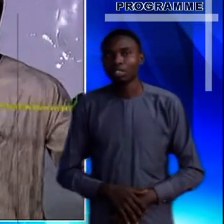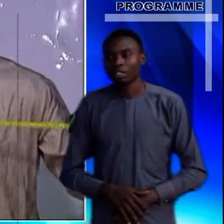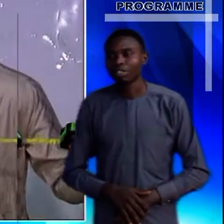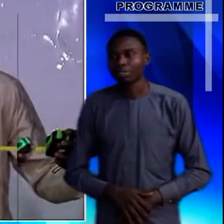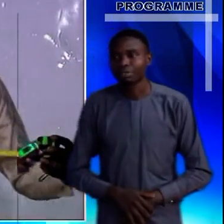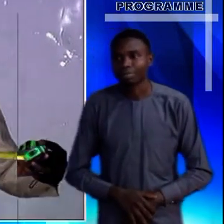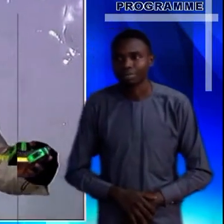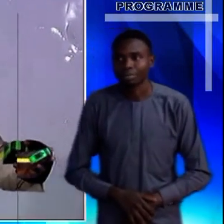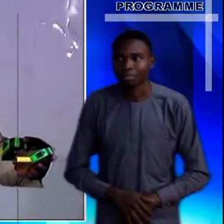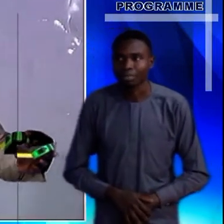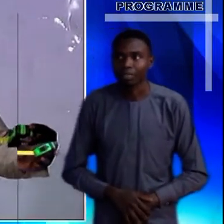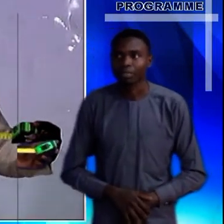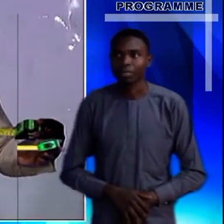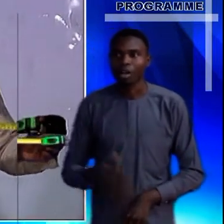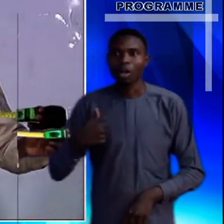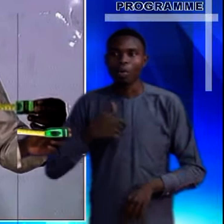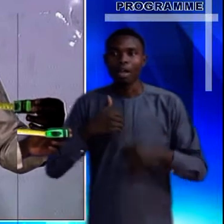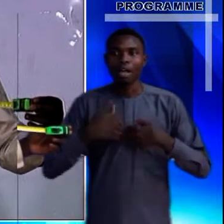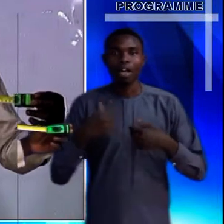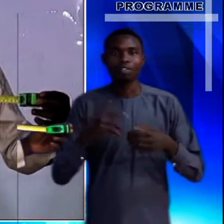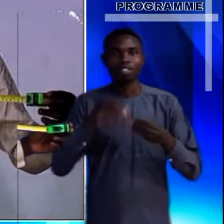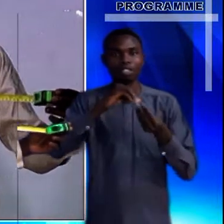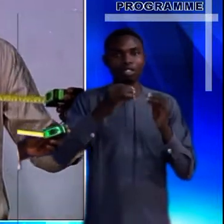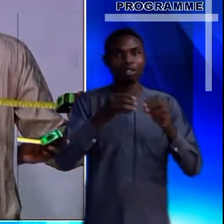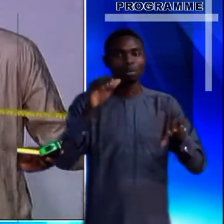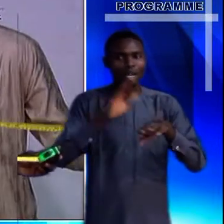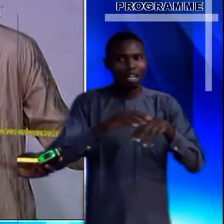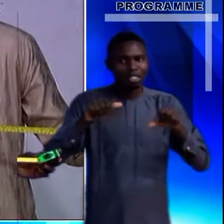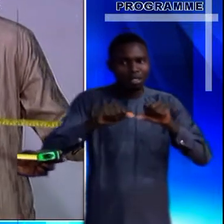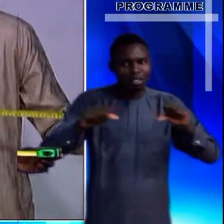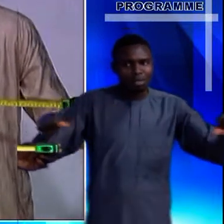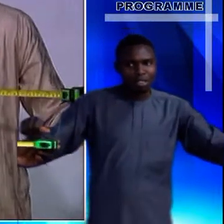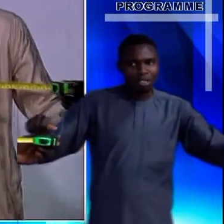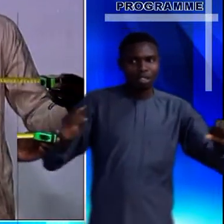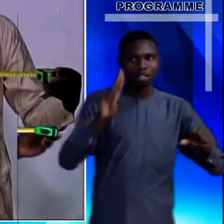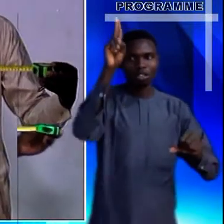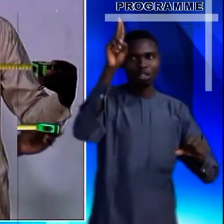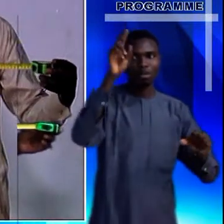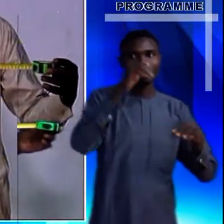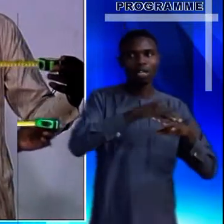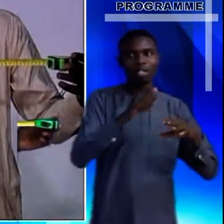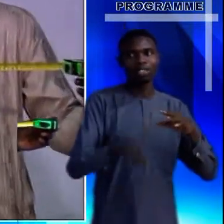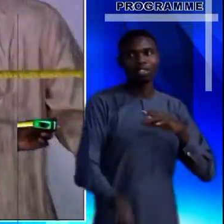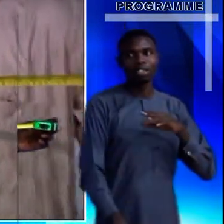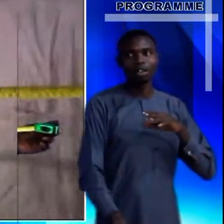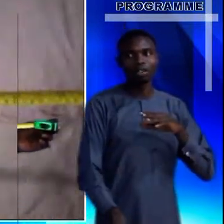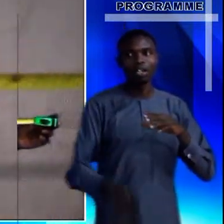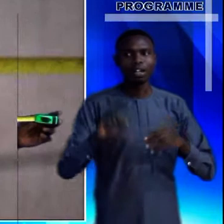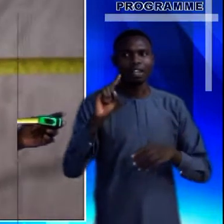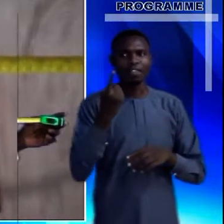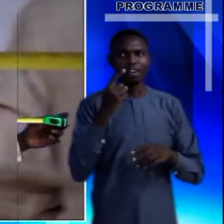We have the numbers at the bottom and the numbers at the top. These numbers at the top is reading in